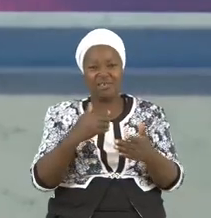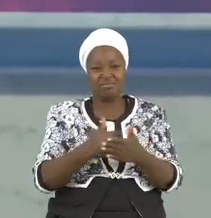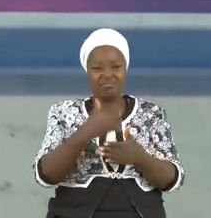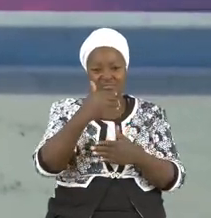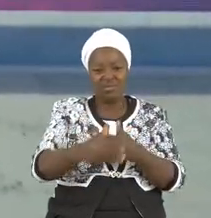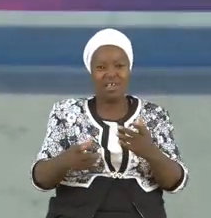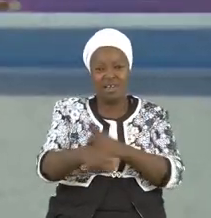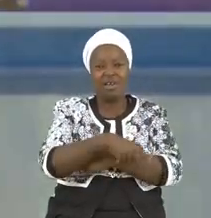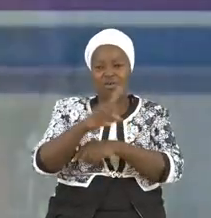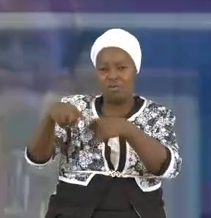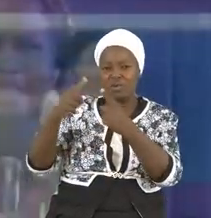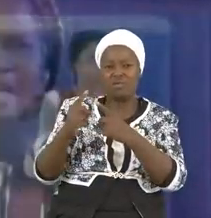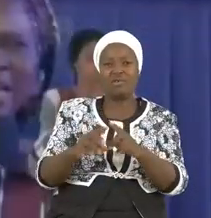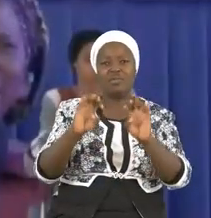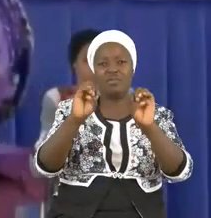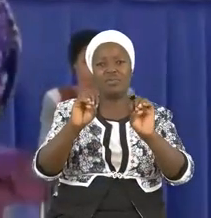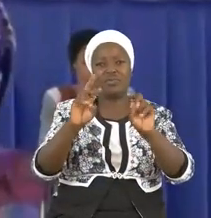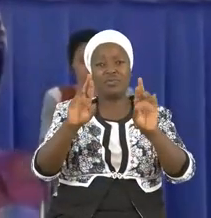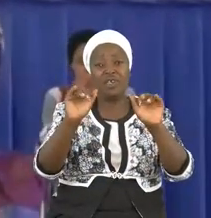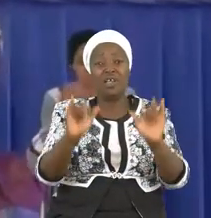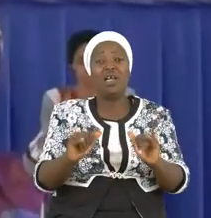And everything perfect.